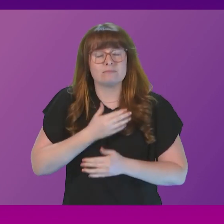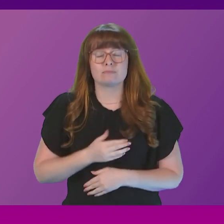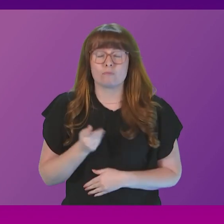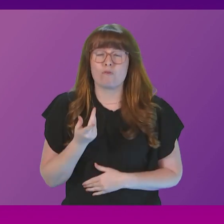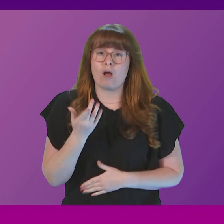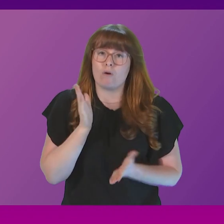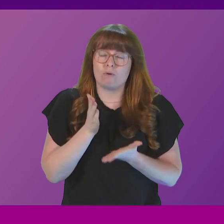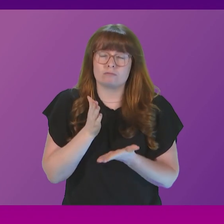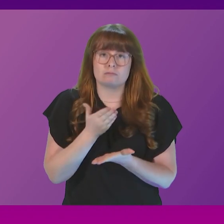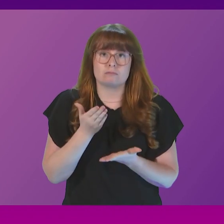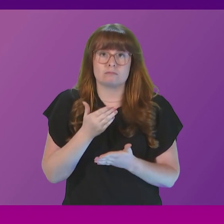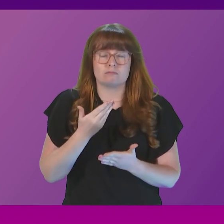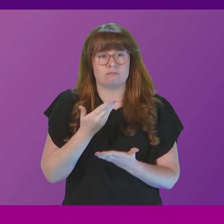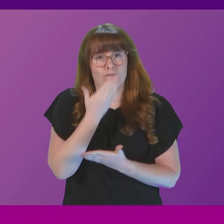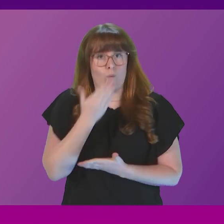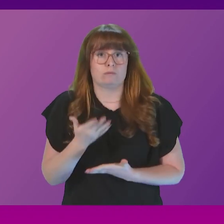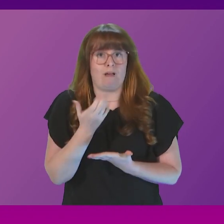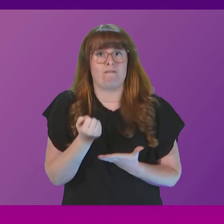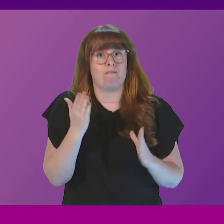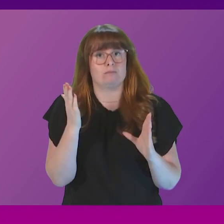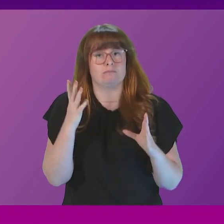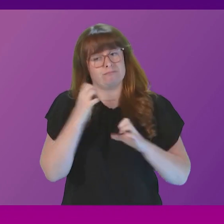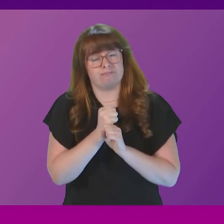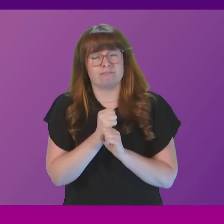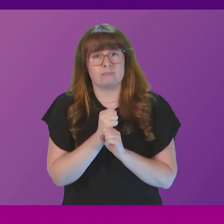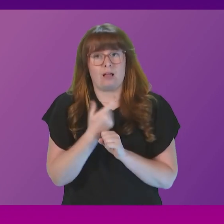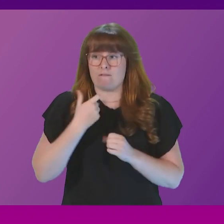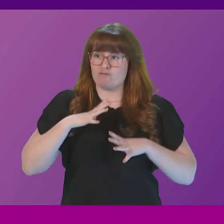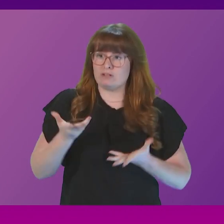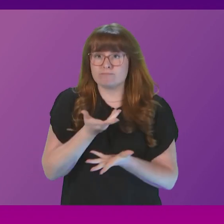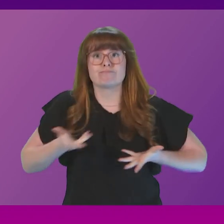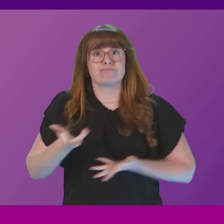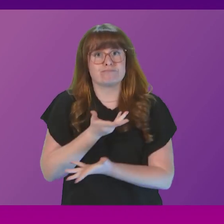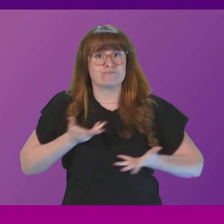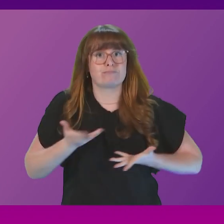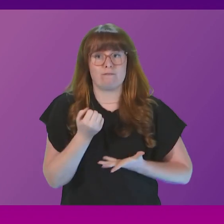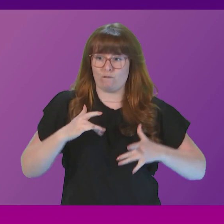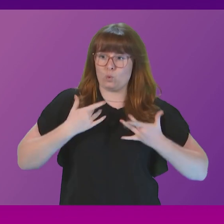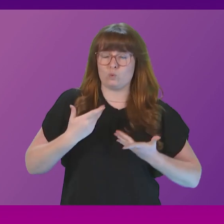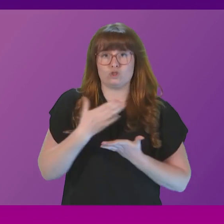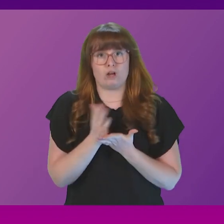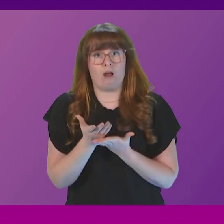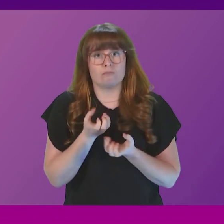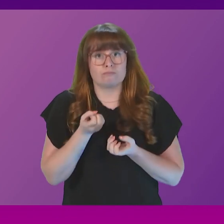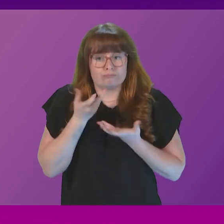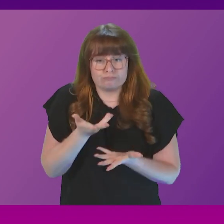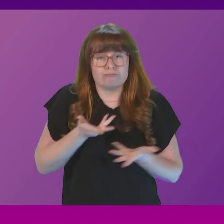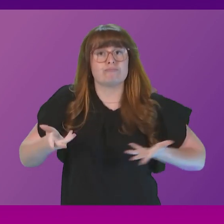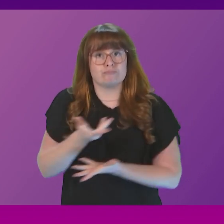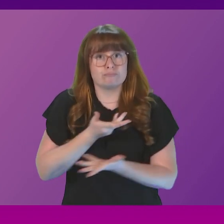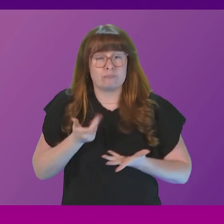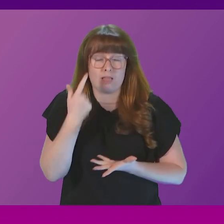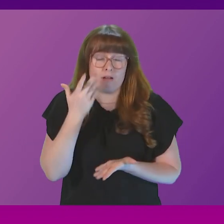degree of confidence and confidentiality, to have that free and frank exchange of view. But I do think it's very fair that